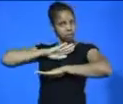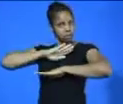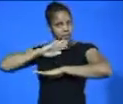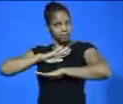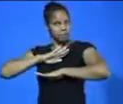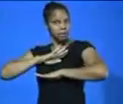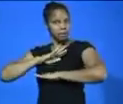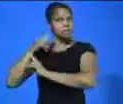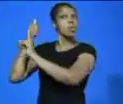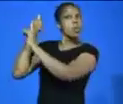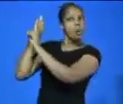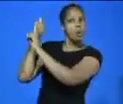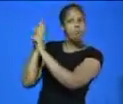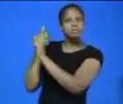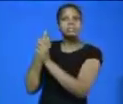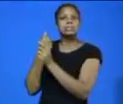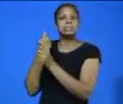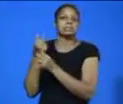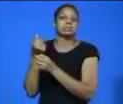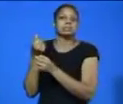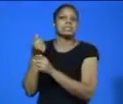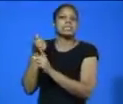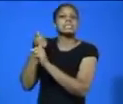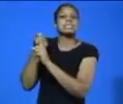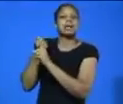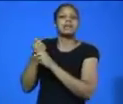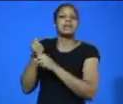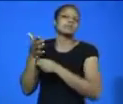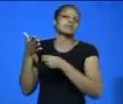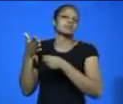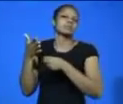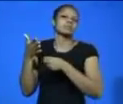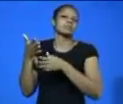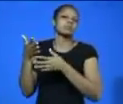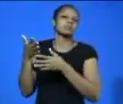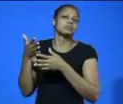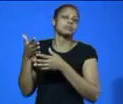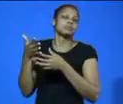Satisfied in his own self-sufficiency, with life